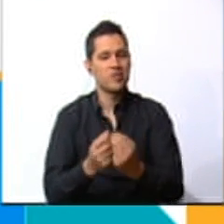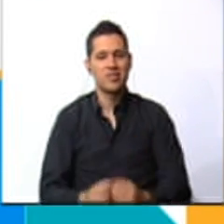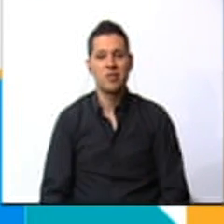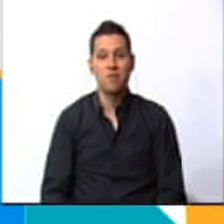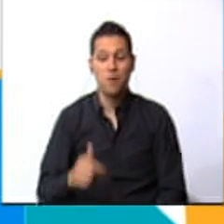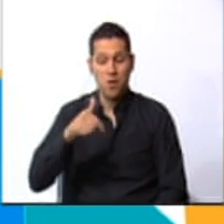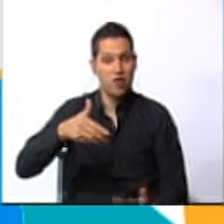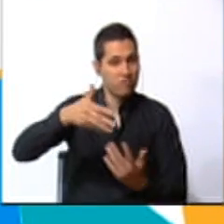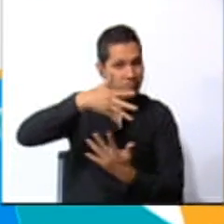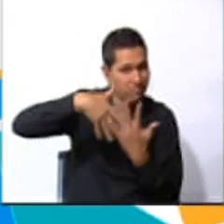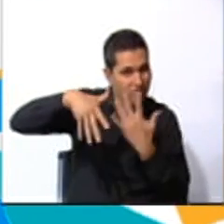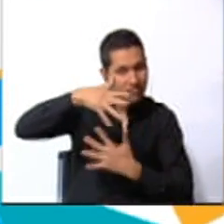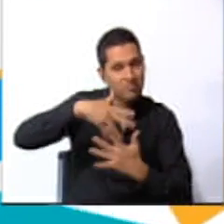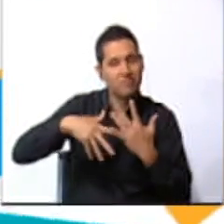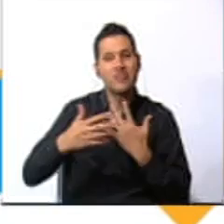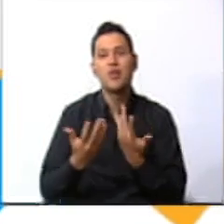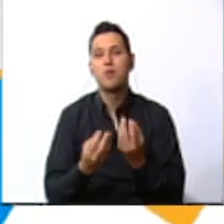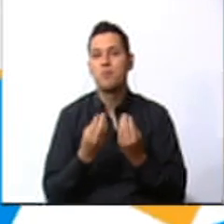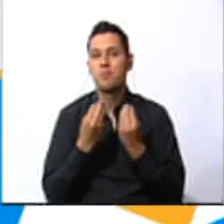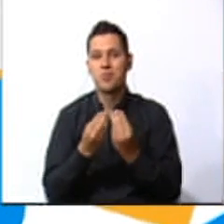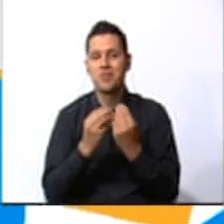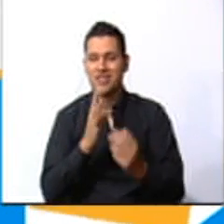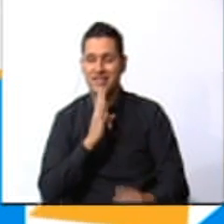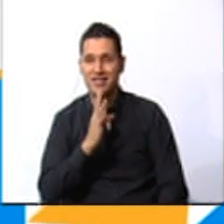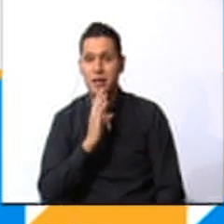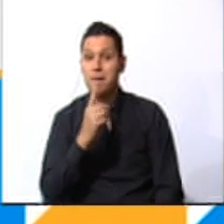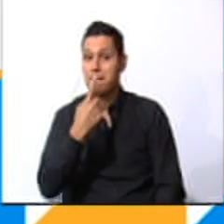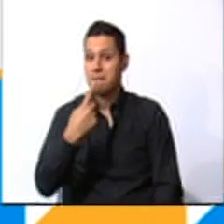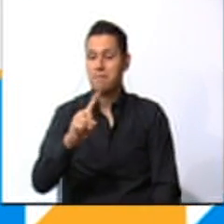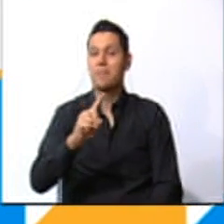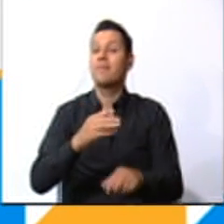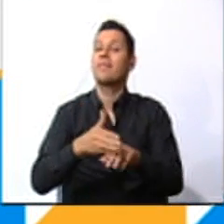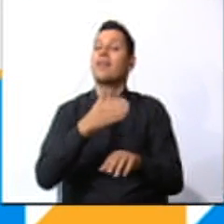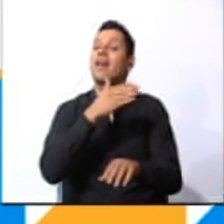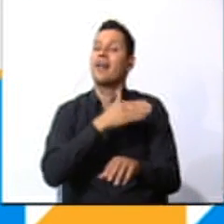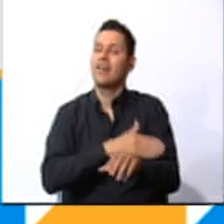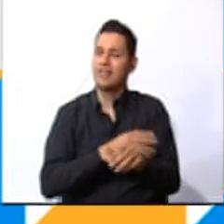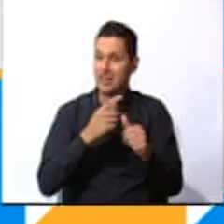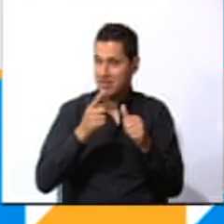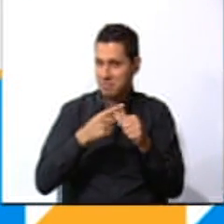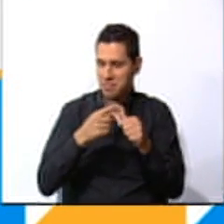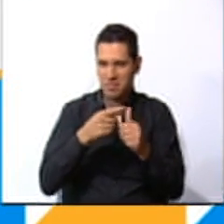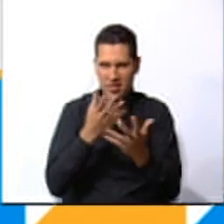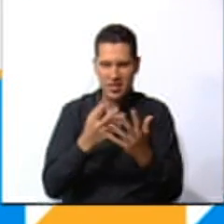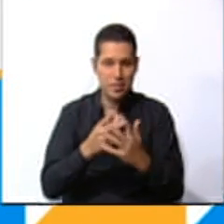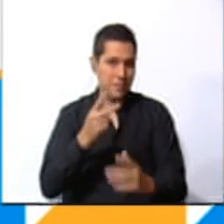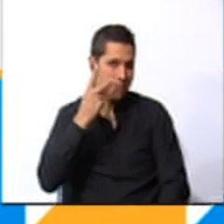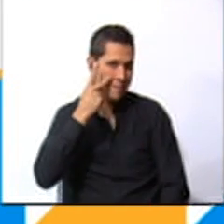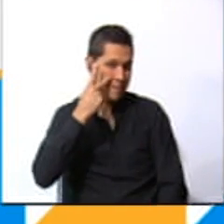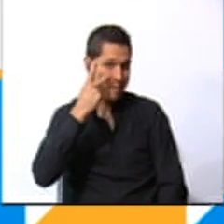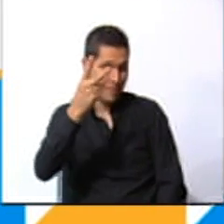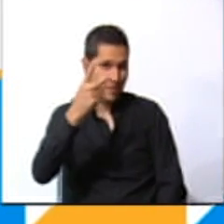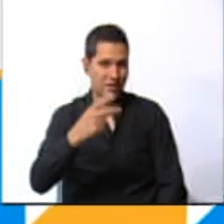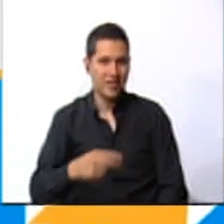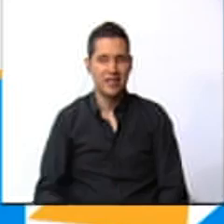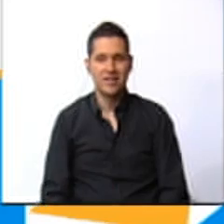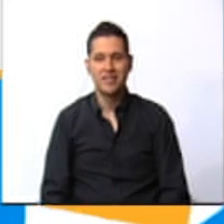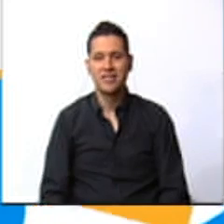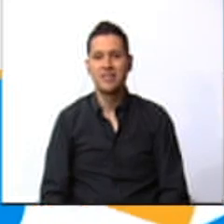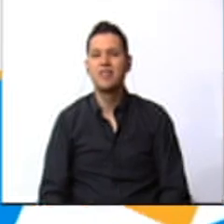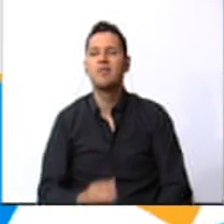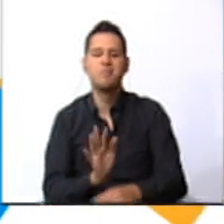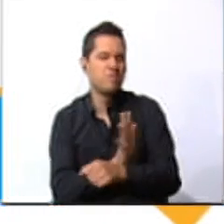y vamos a producir. But first, let's listen to a song. How are